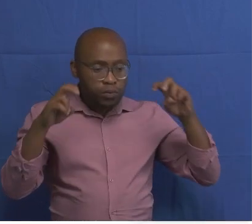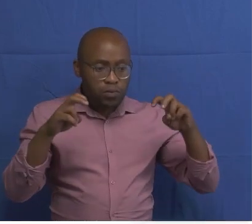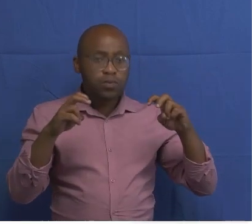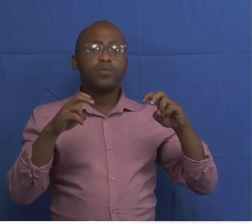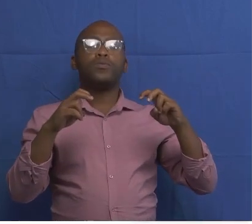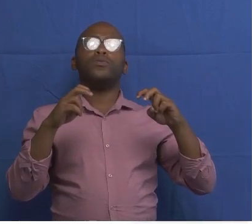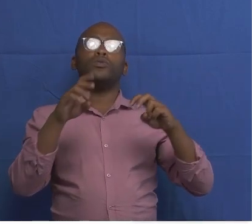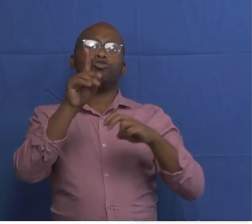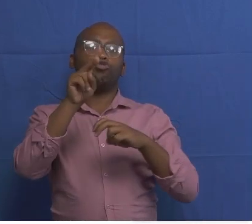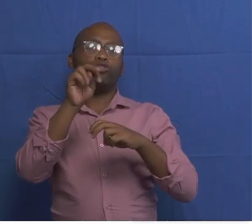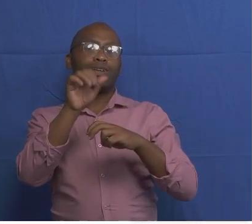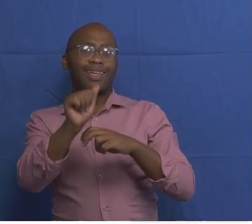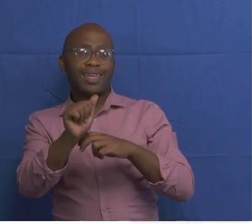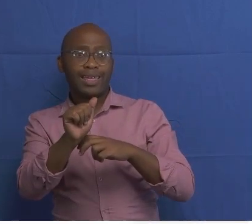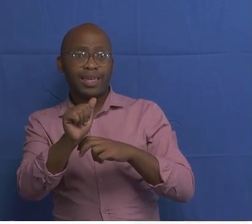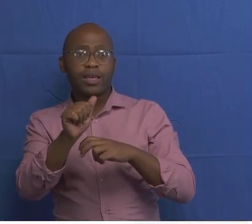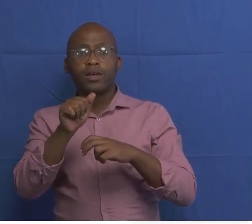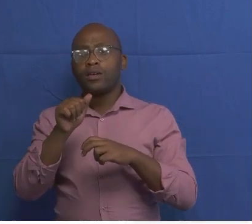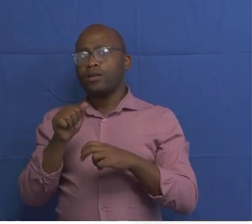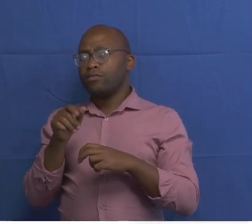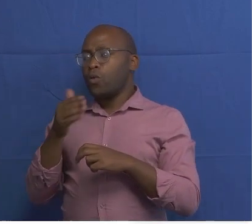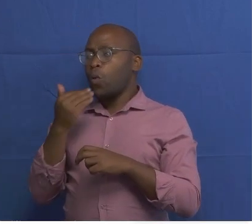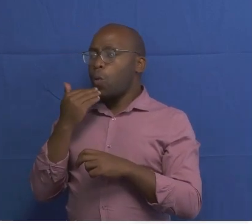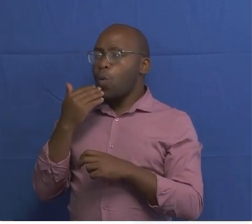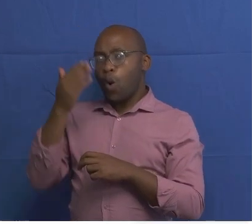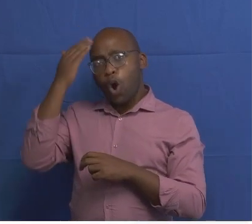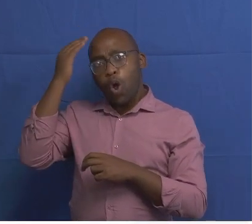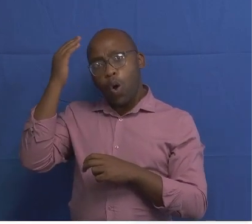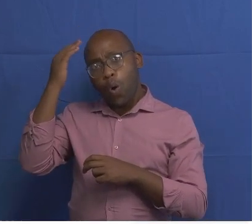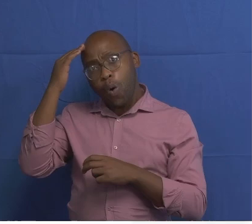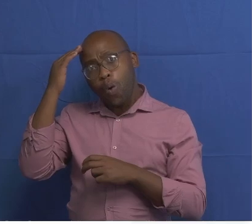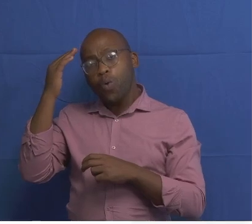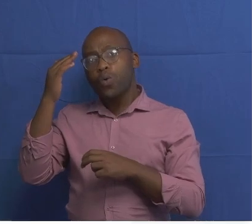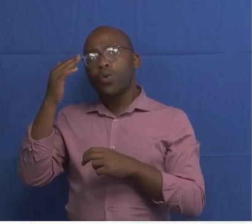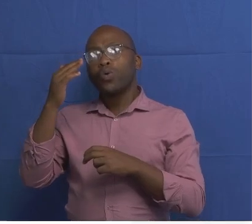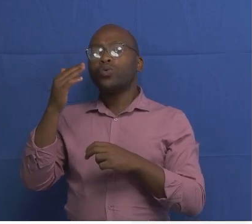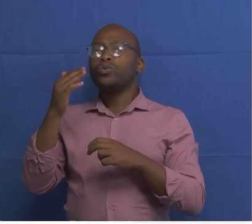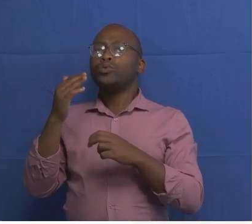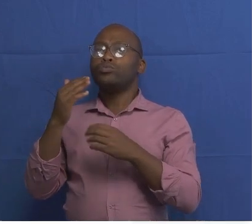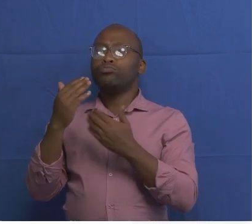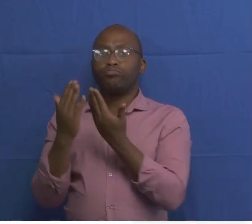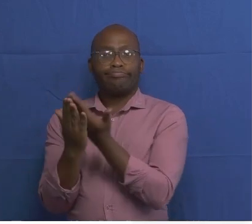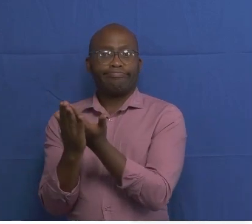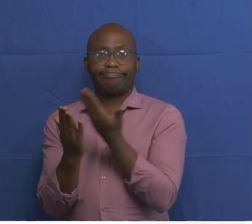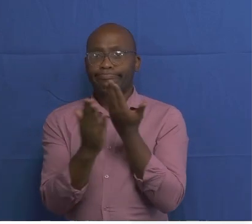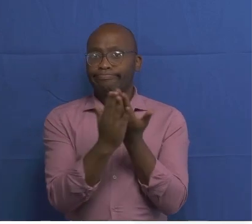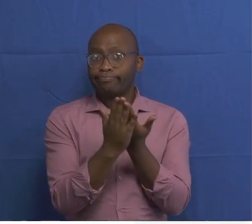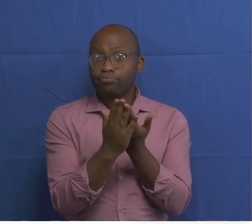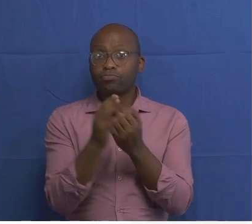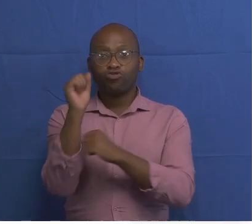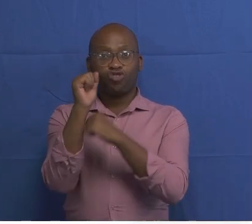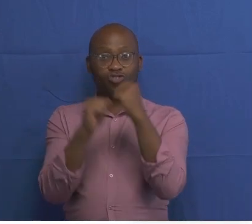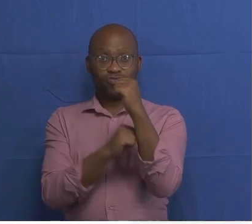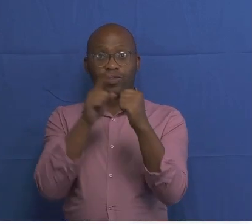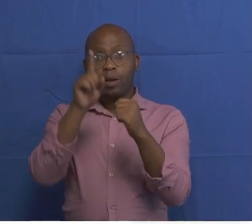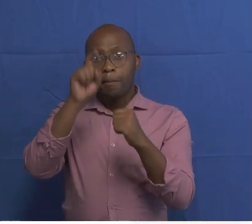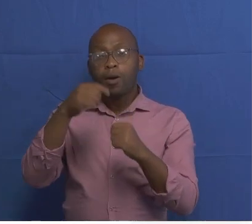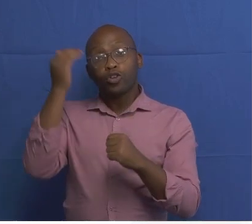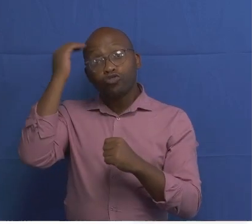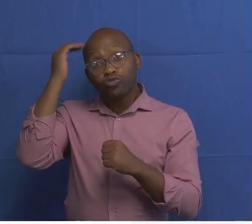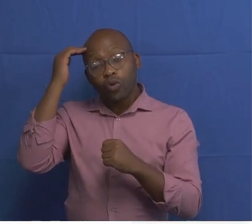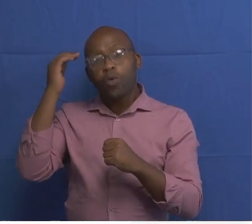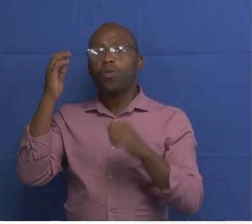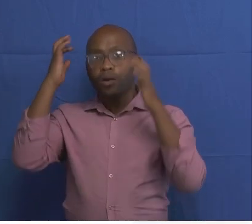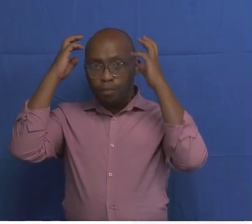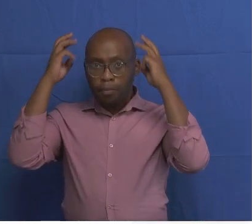structure of DNA. So it is the same here. When they ask you which scientist is the father of genetics, you need to know that it is Gregor Mendel. Now,